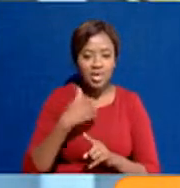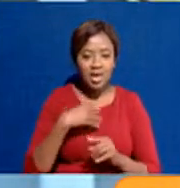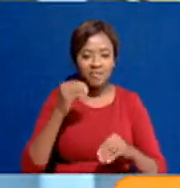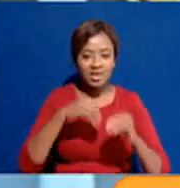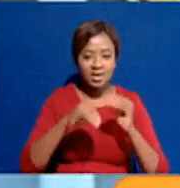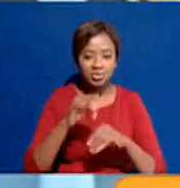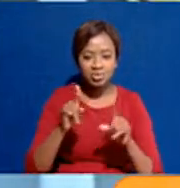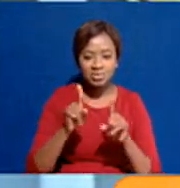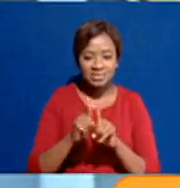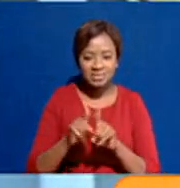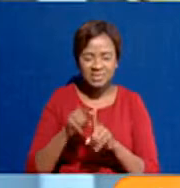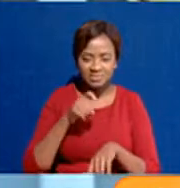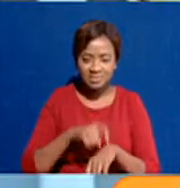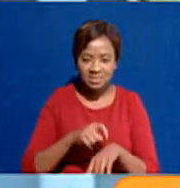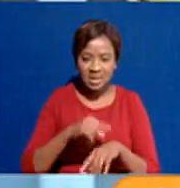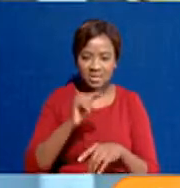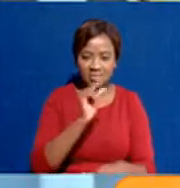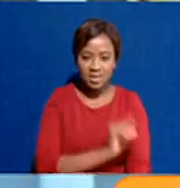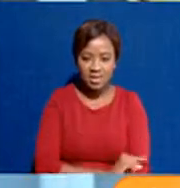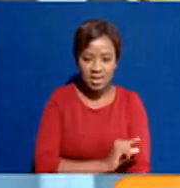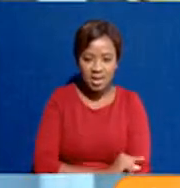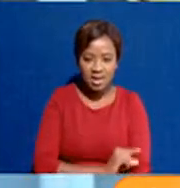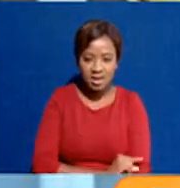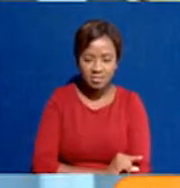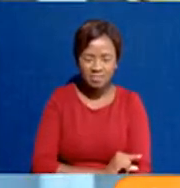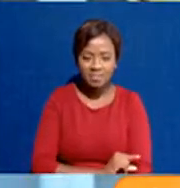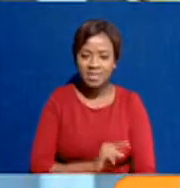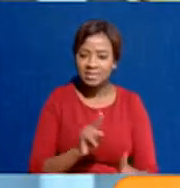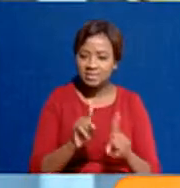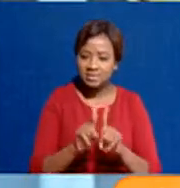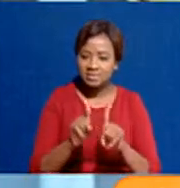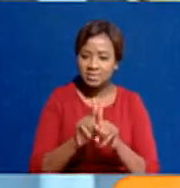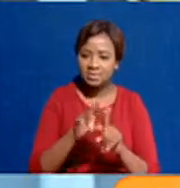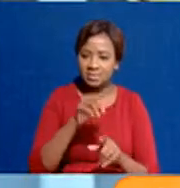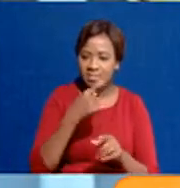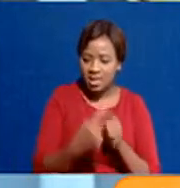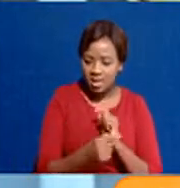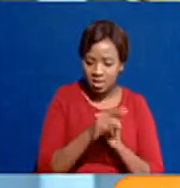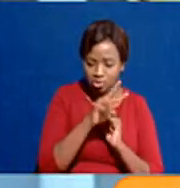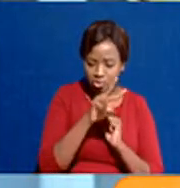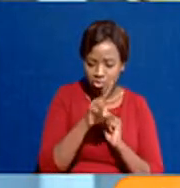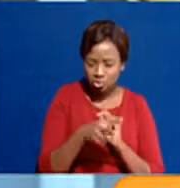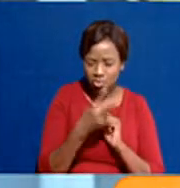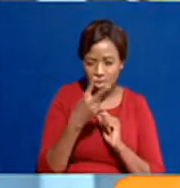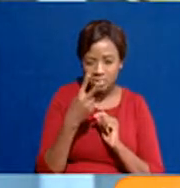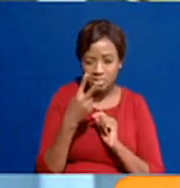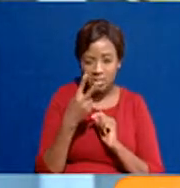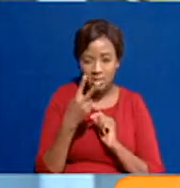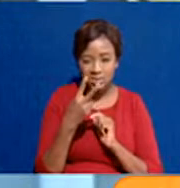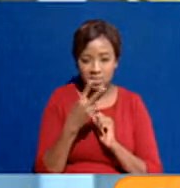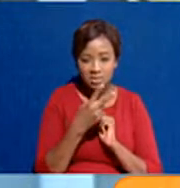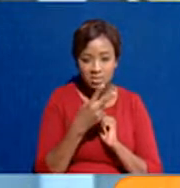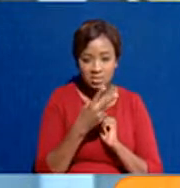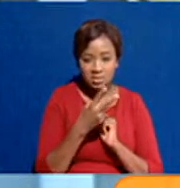Ghana. They have had exactly the same number of elections that we've had between 2000 and now